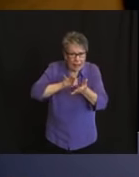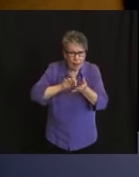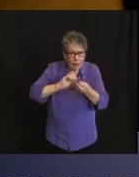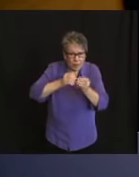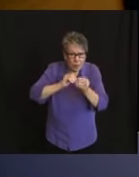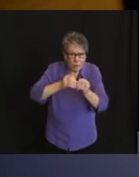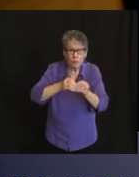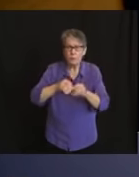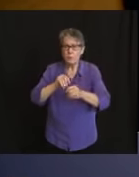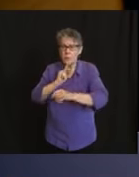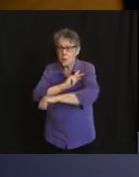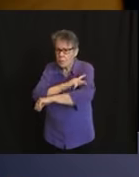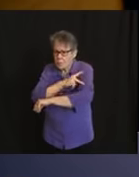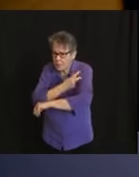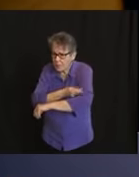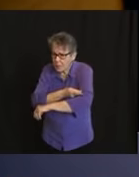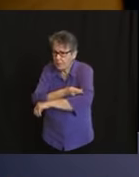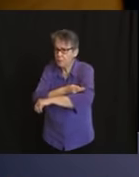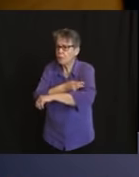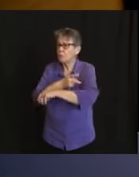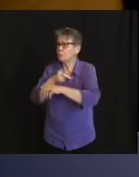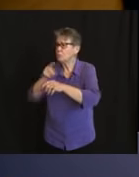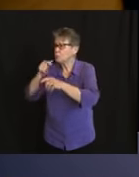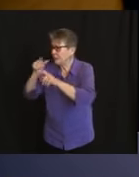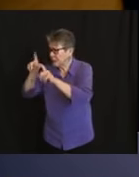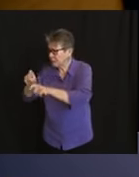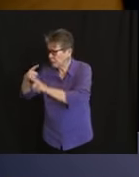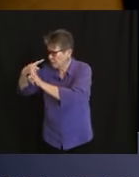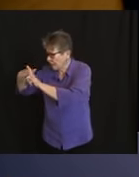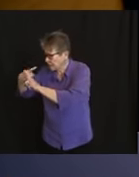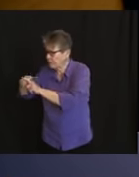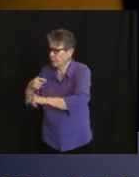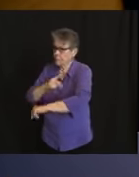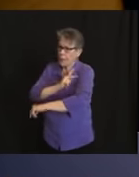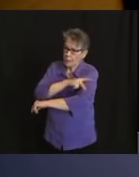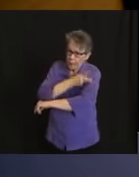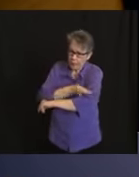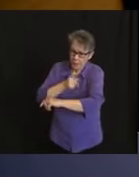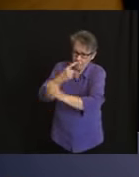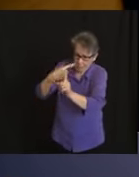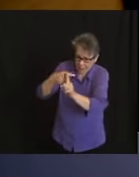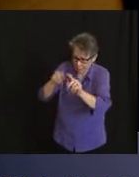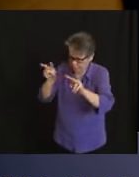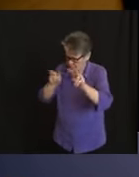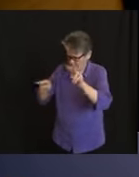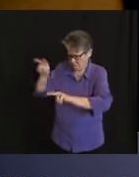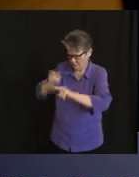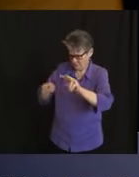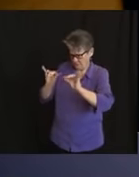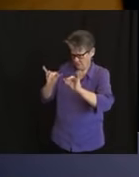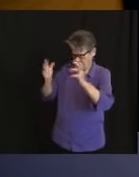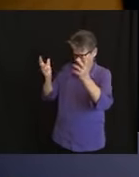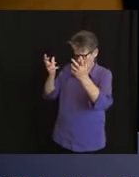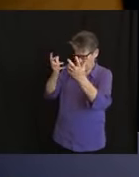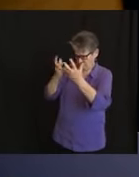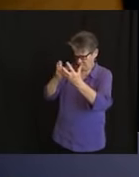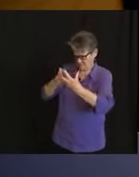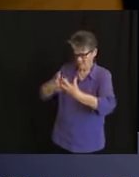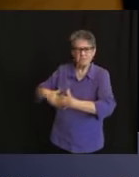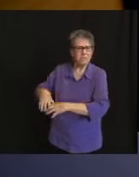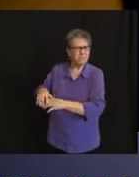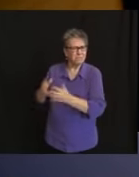So then we asked the same question about deaths. But we have not been, it has not been reported to us that we have had an overwhelming